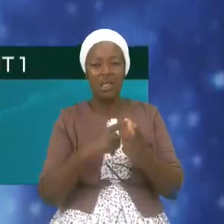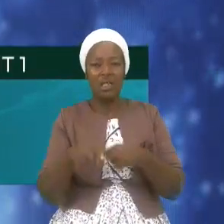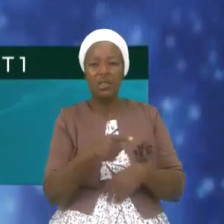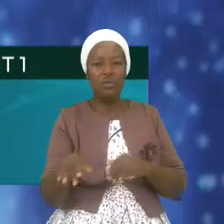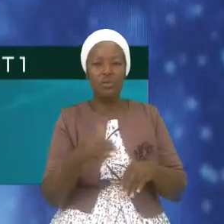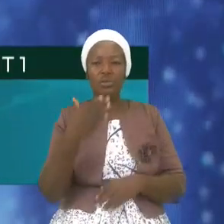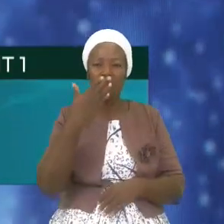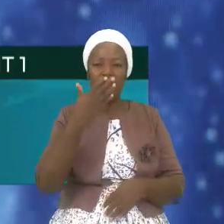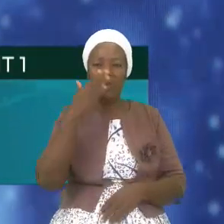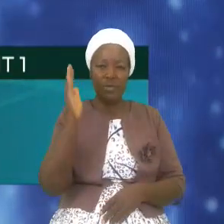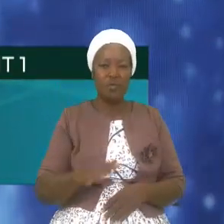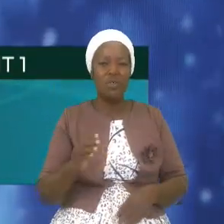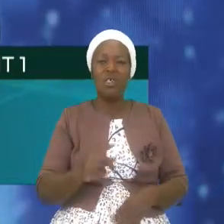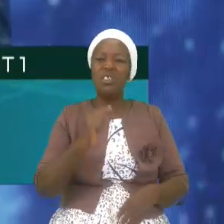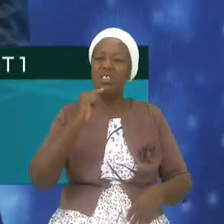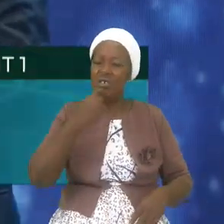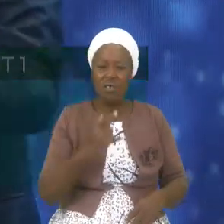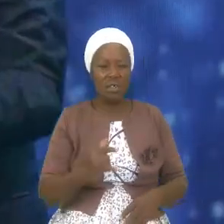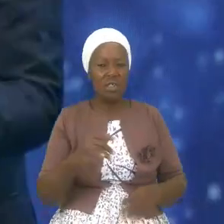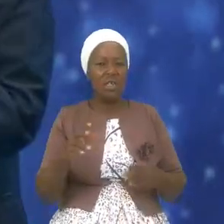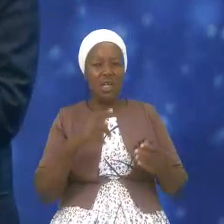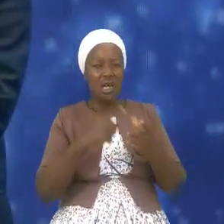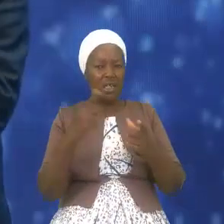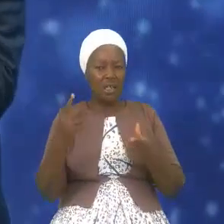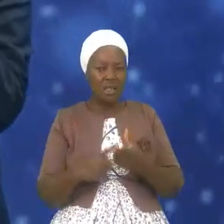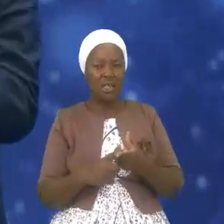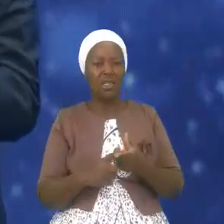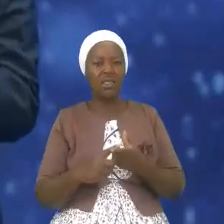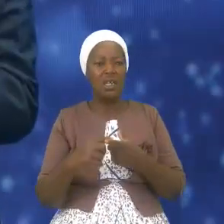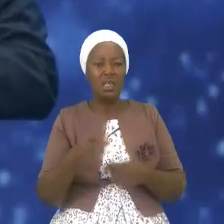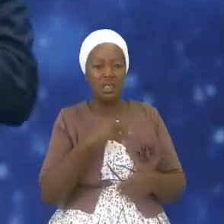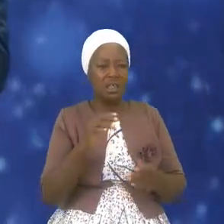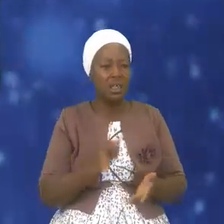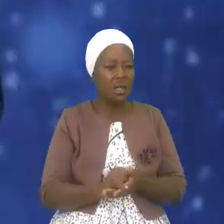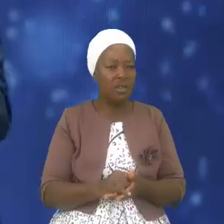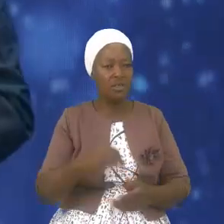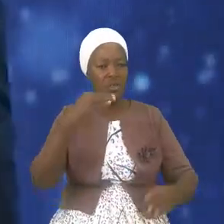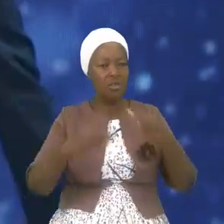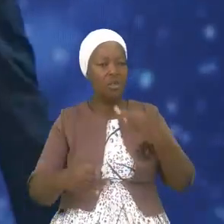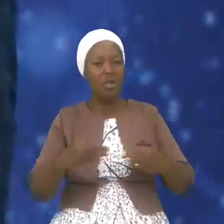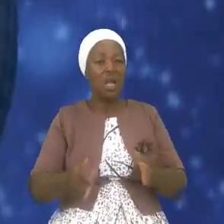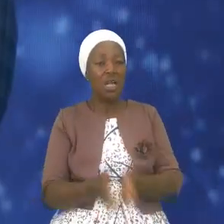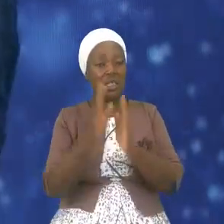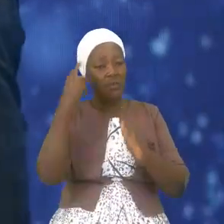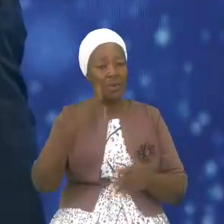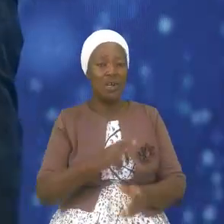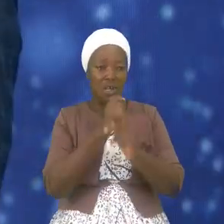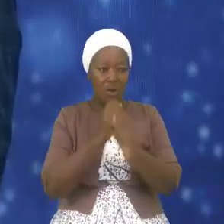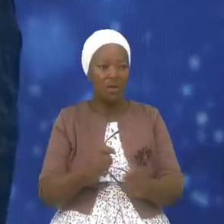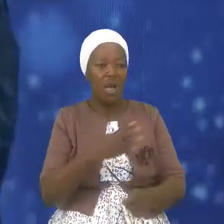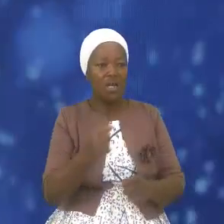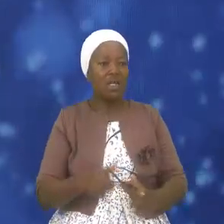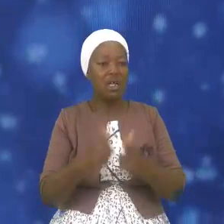the judge asketh for a reward, and the great man, he uttereth his